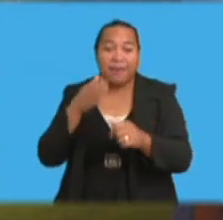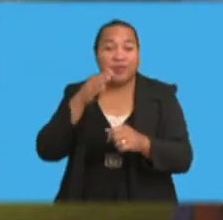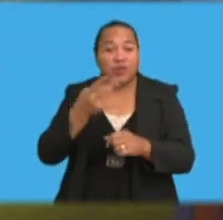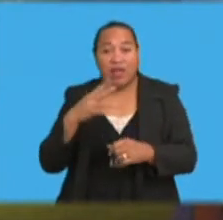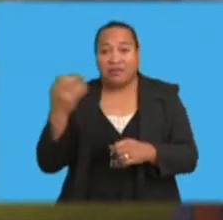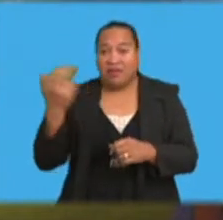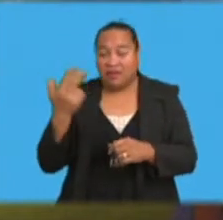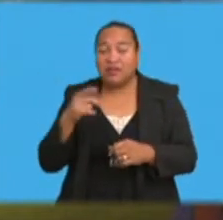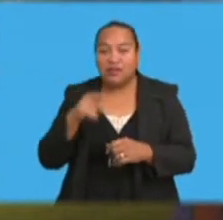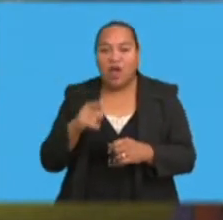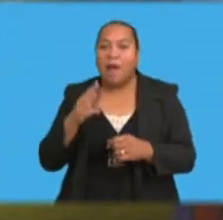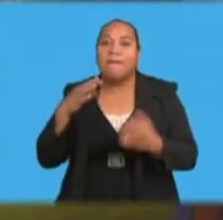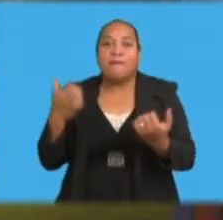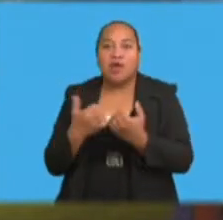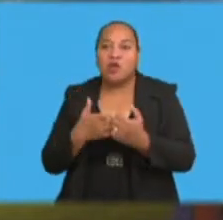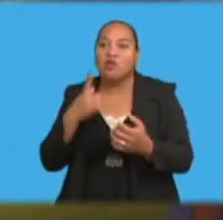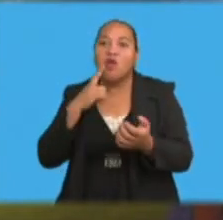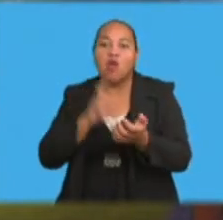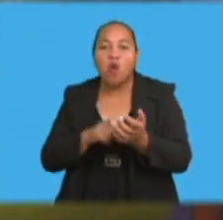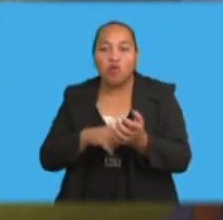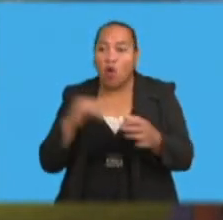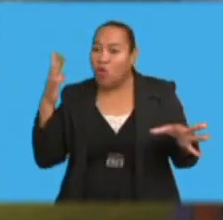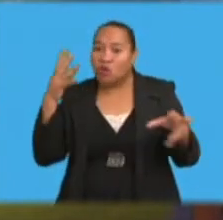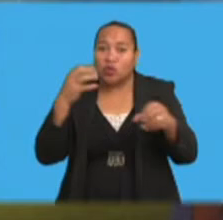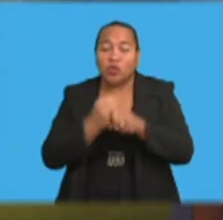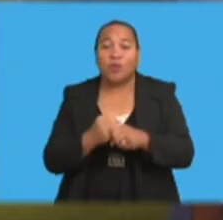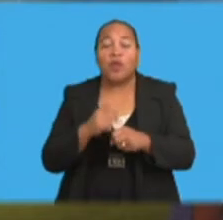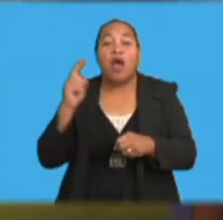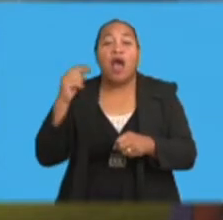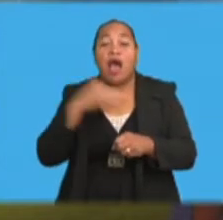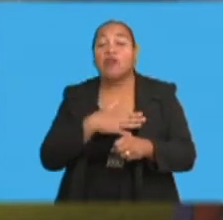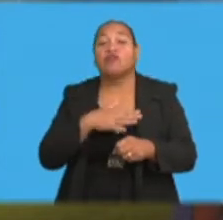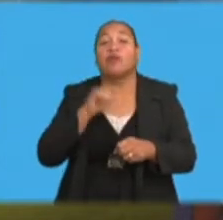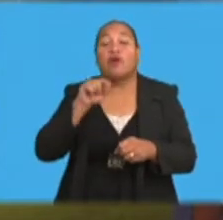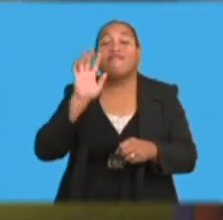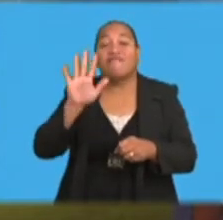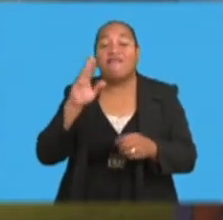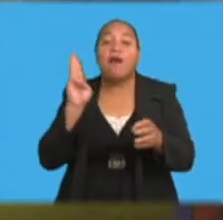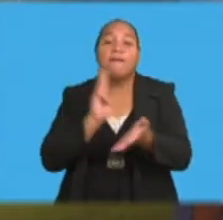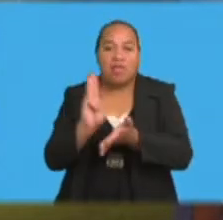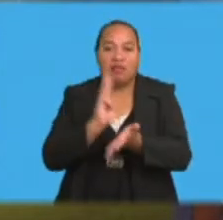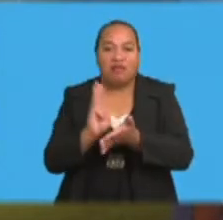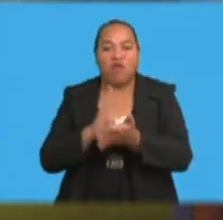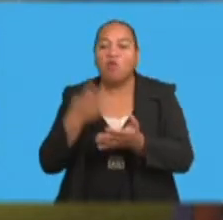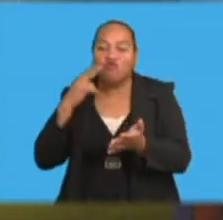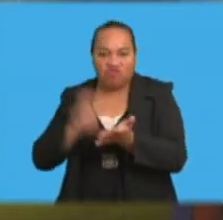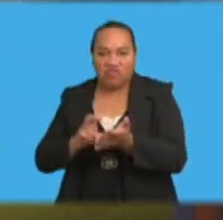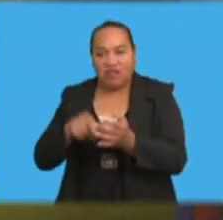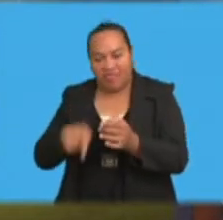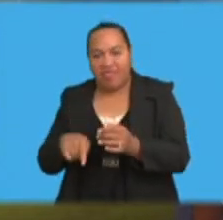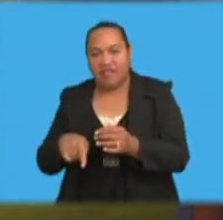1,725 SME loans valued at $100.5 million were registered under the scheme. The